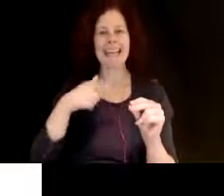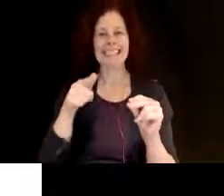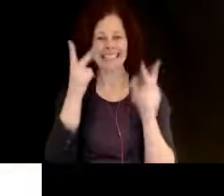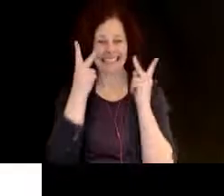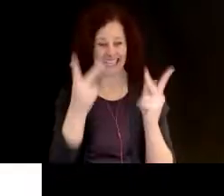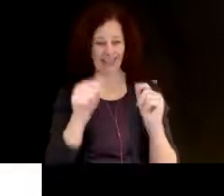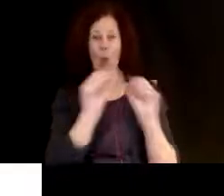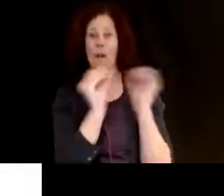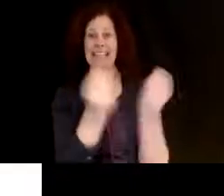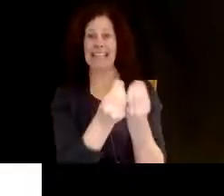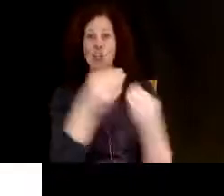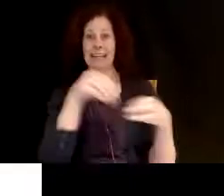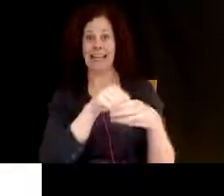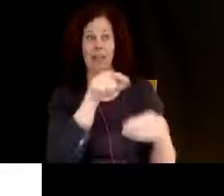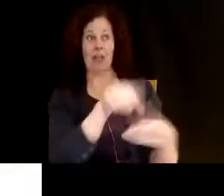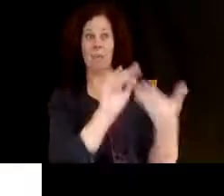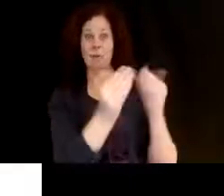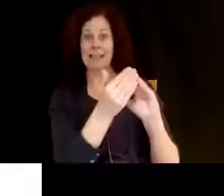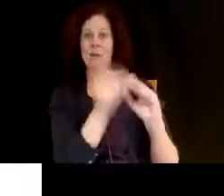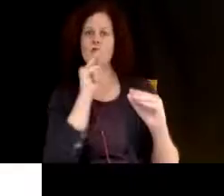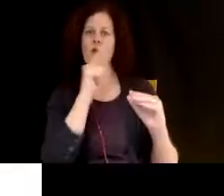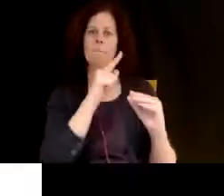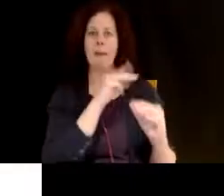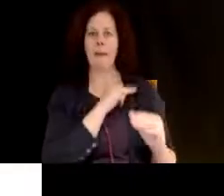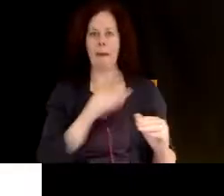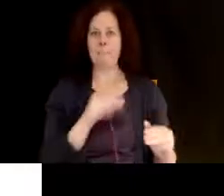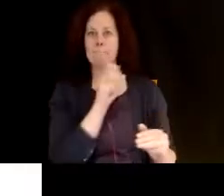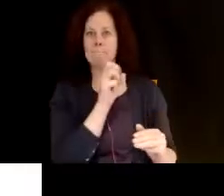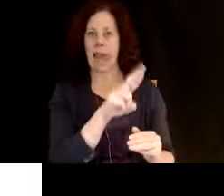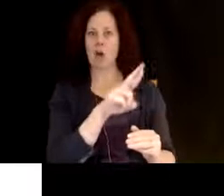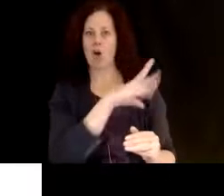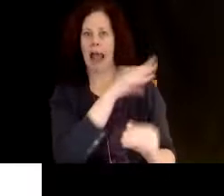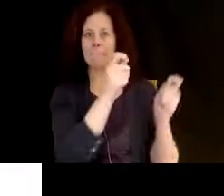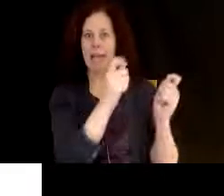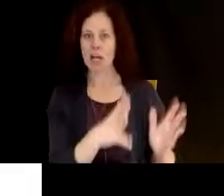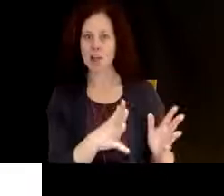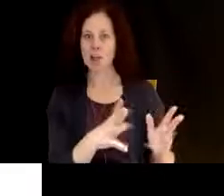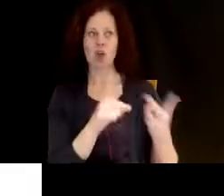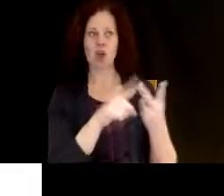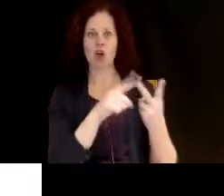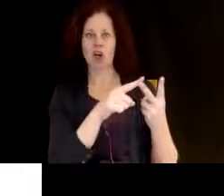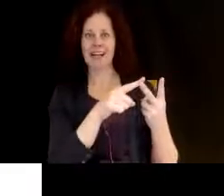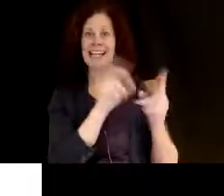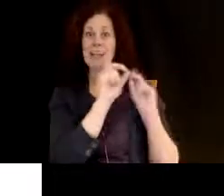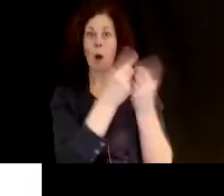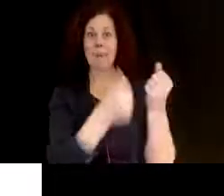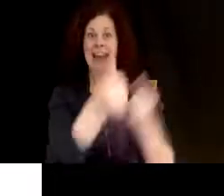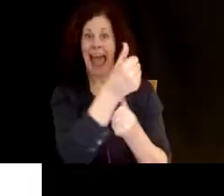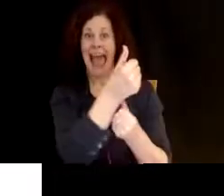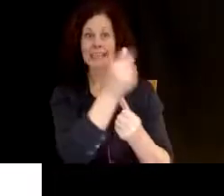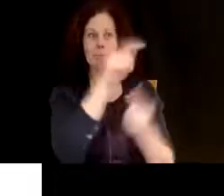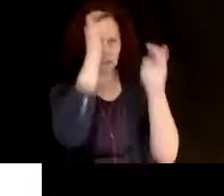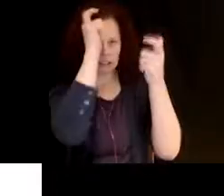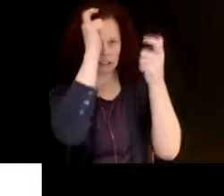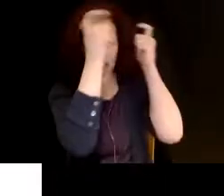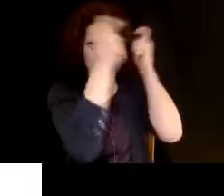the municipality, from the top, mayors and managers, to department heads, department staff, and down to, of course, citizens